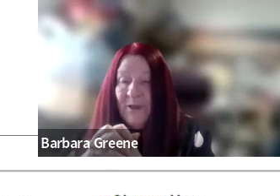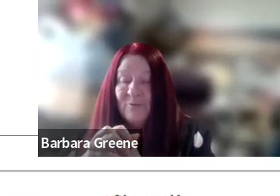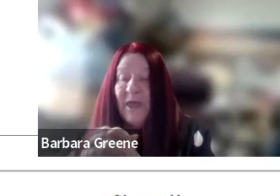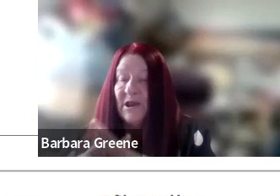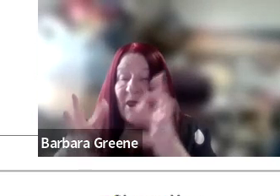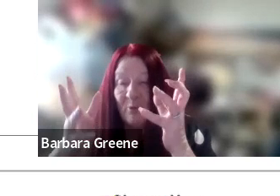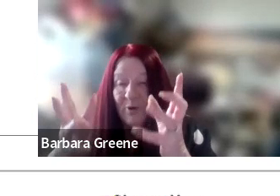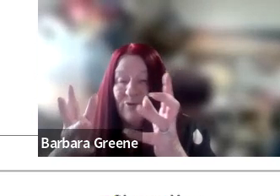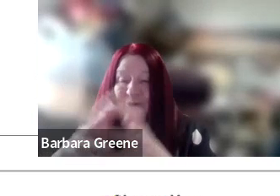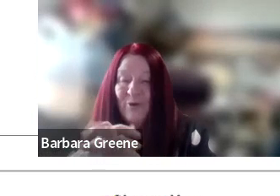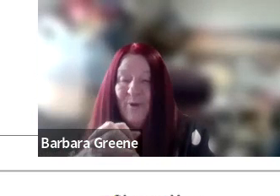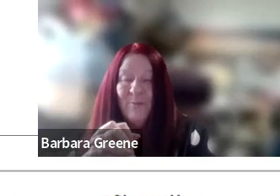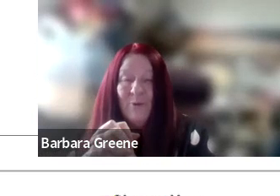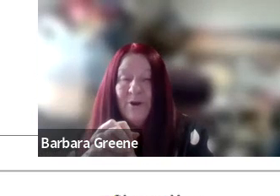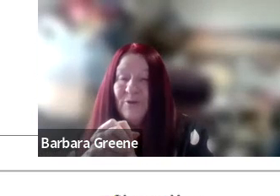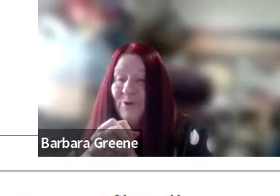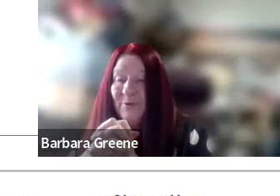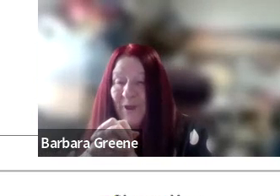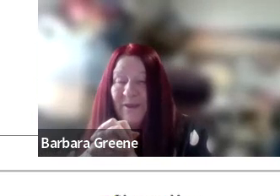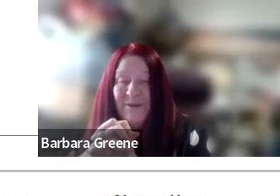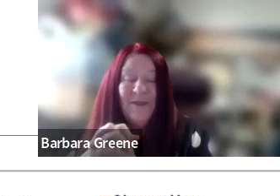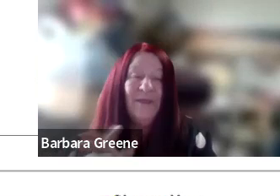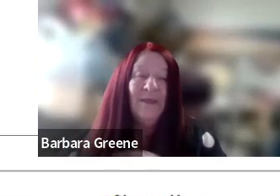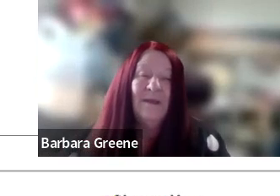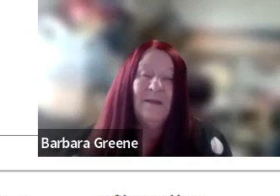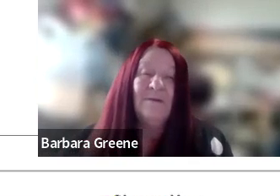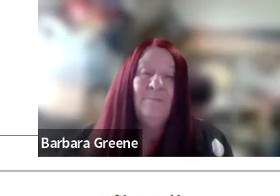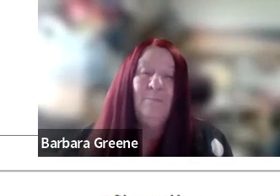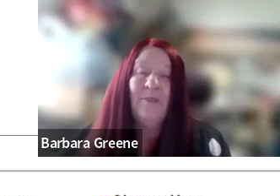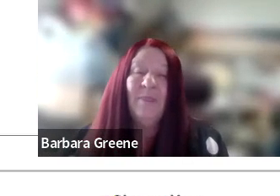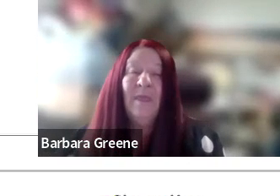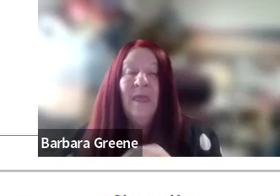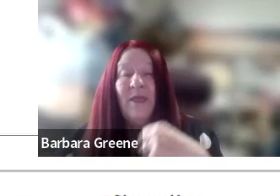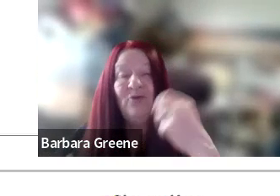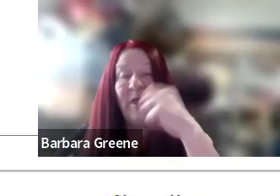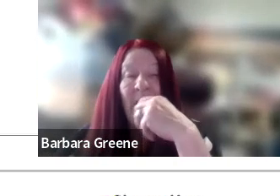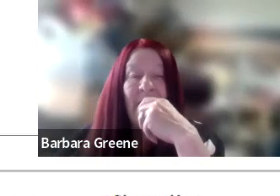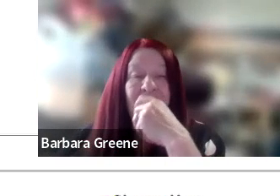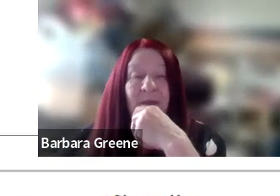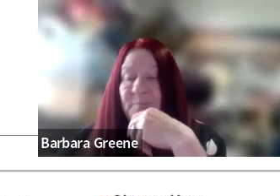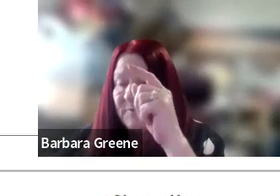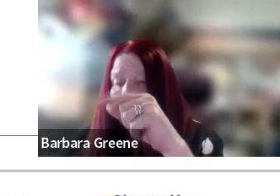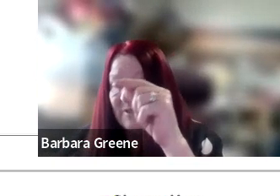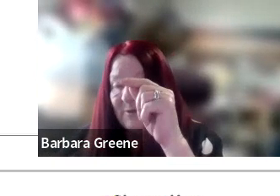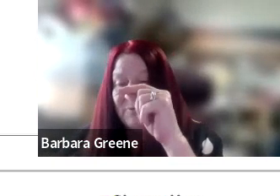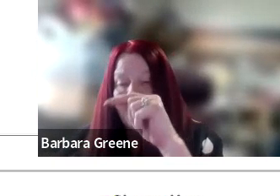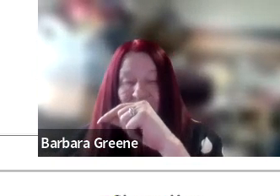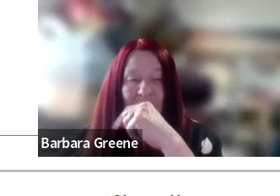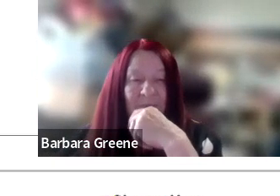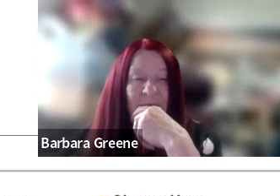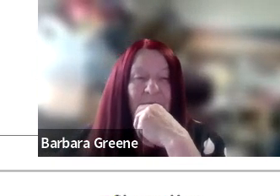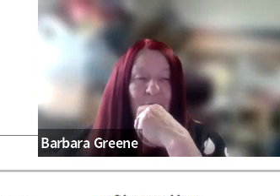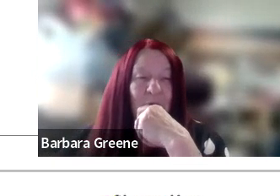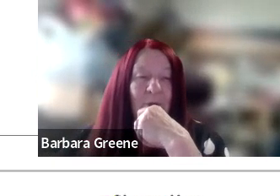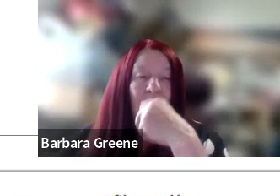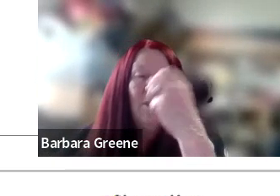weekly because we had a lot of work to do and we wanted to do it right. But HDI, specifically it was Michelle,